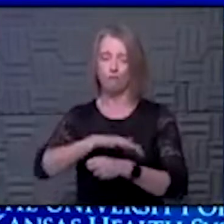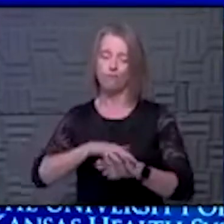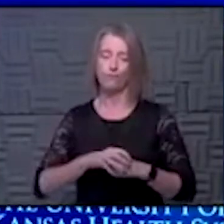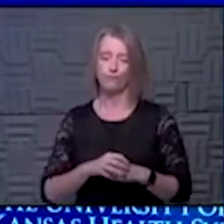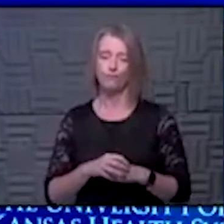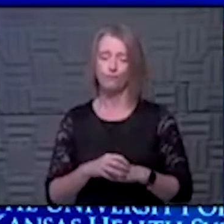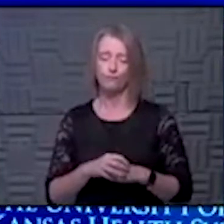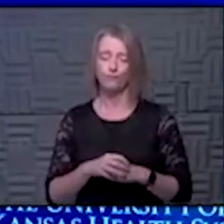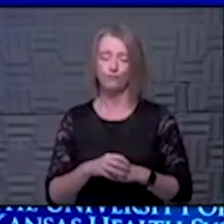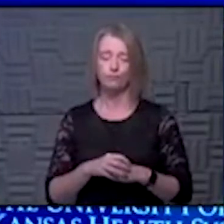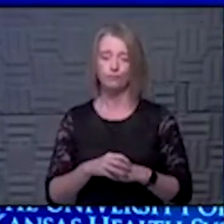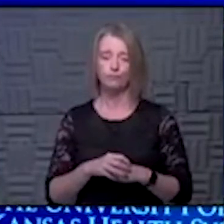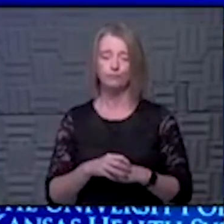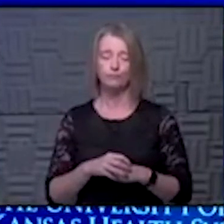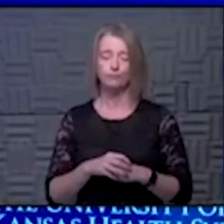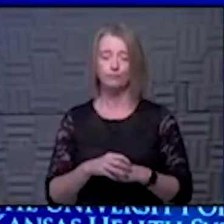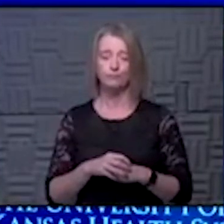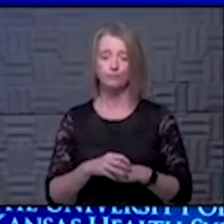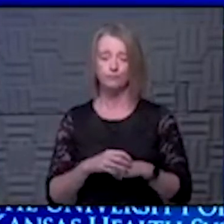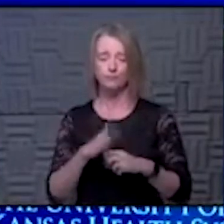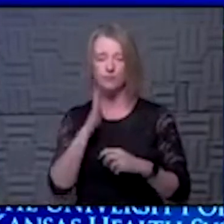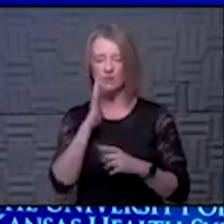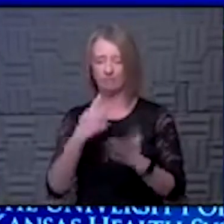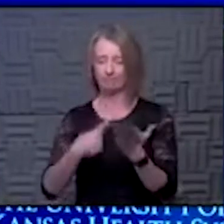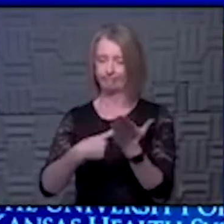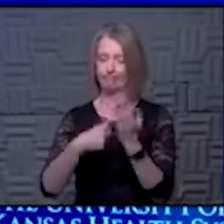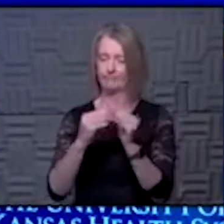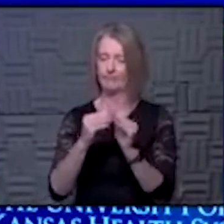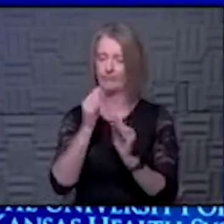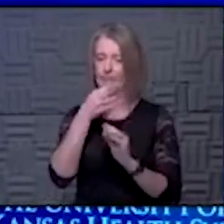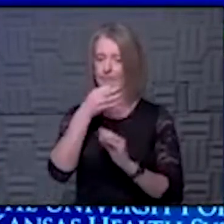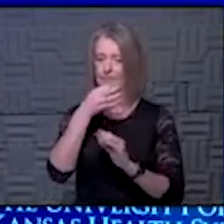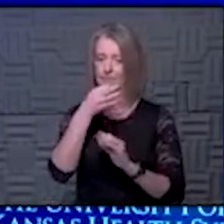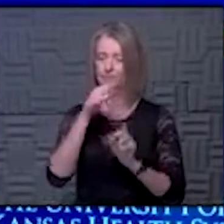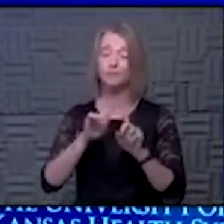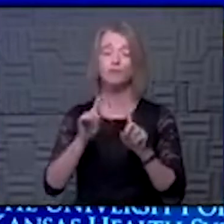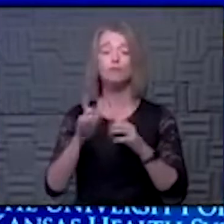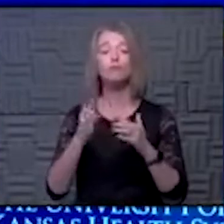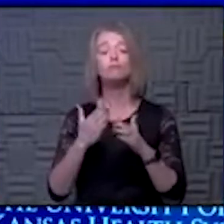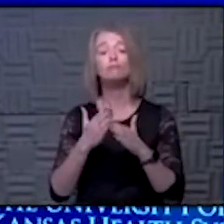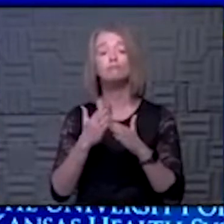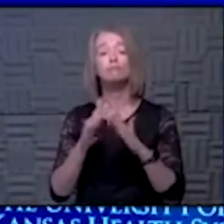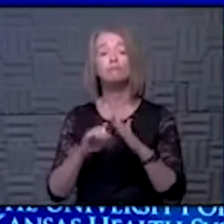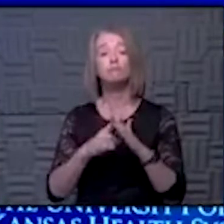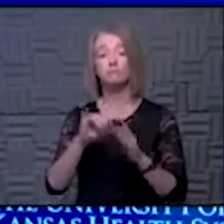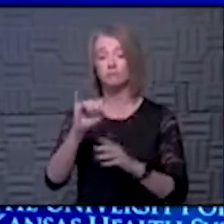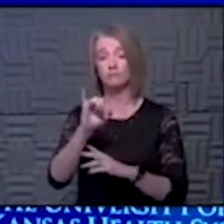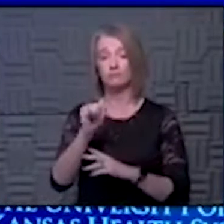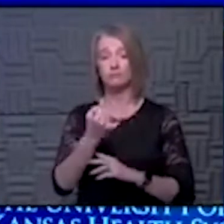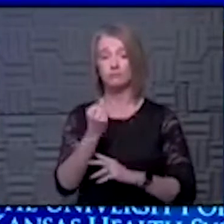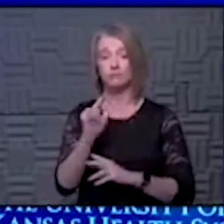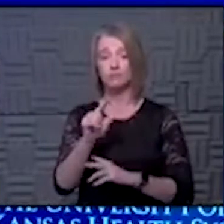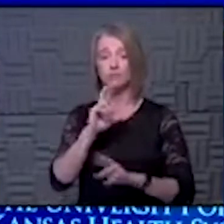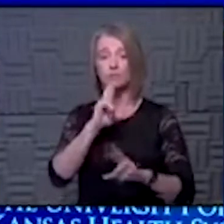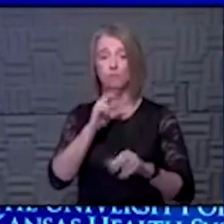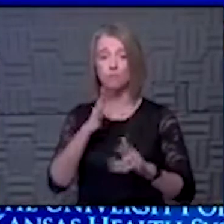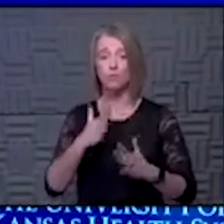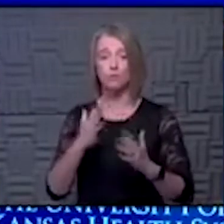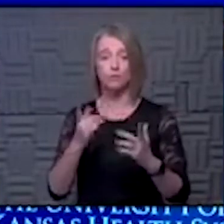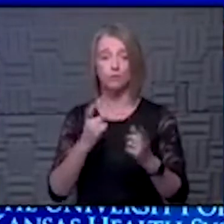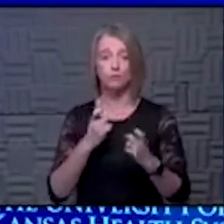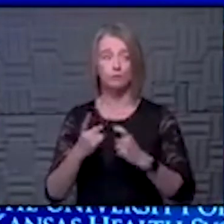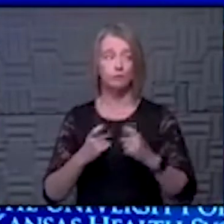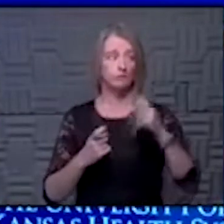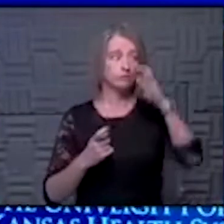So more on that in a few minutes, but before we get too far down that road, Jill, are there any reporter questions this morning?